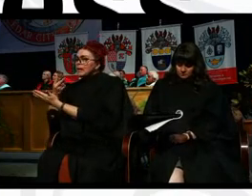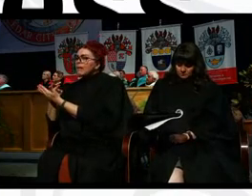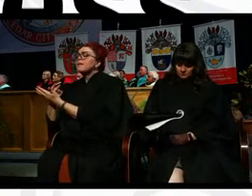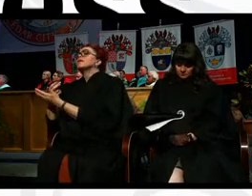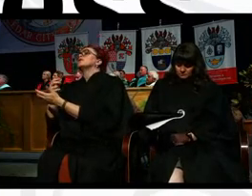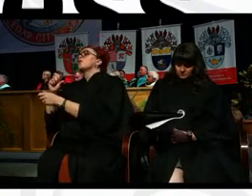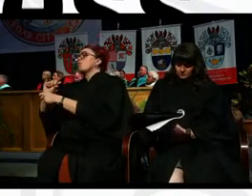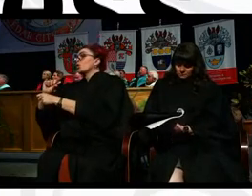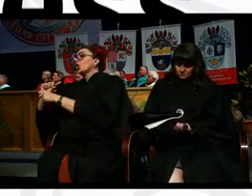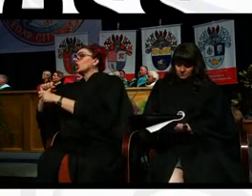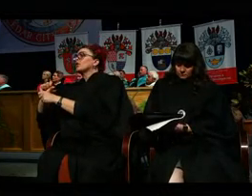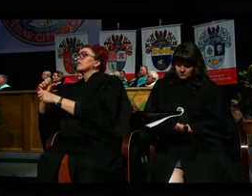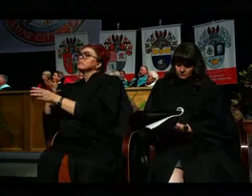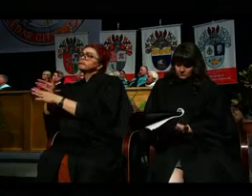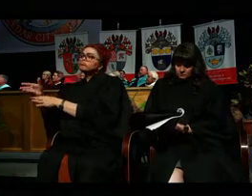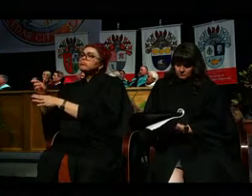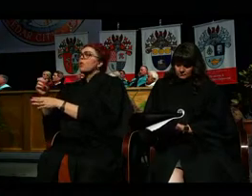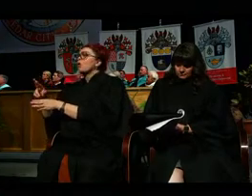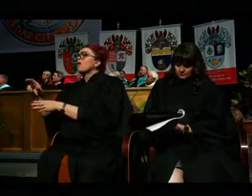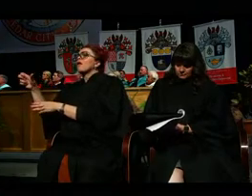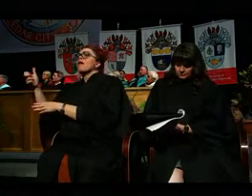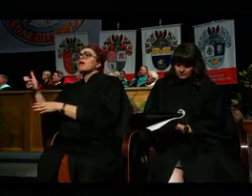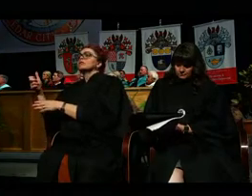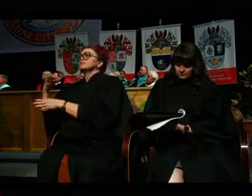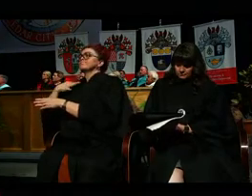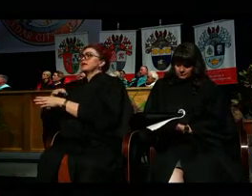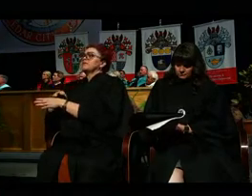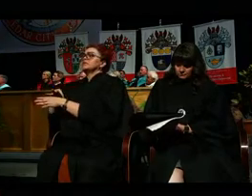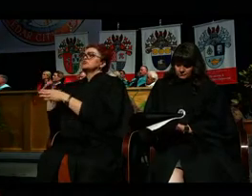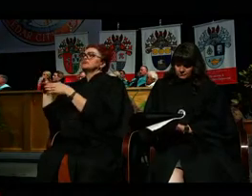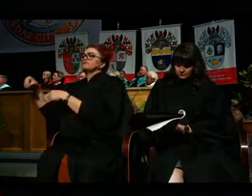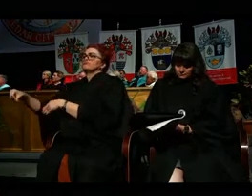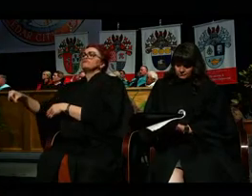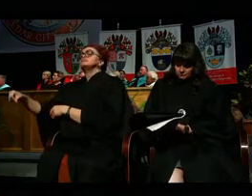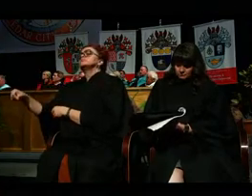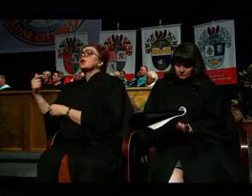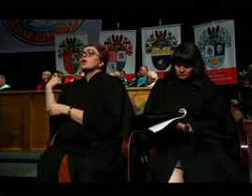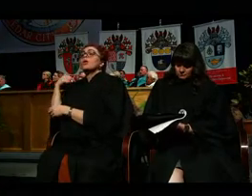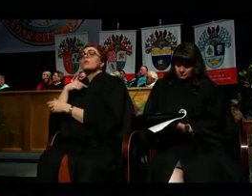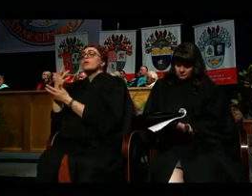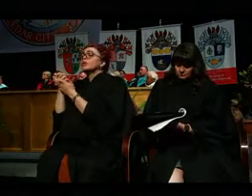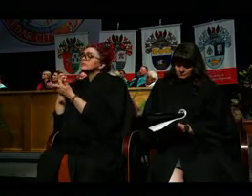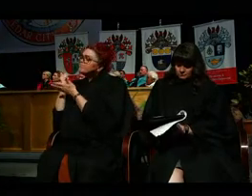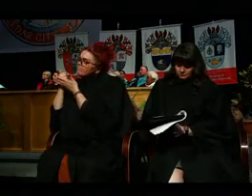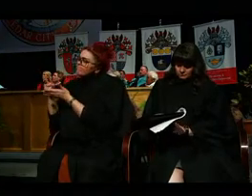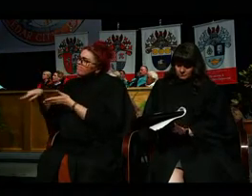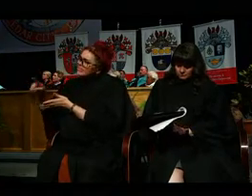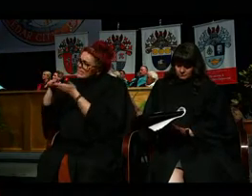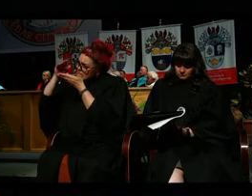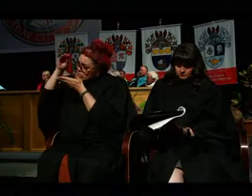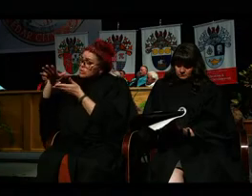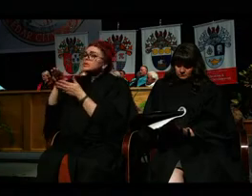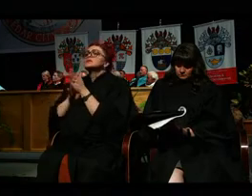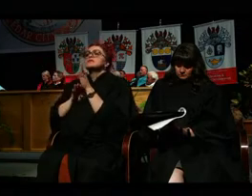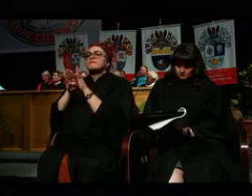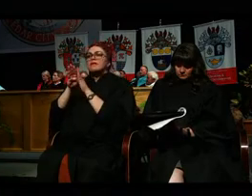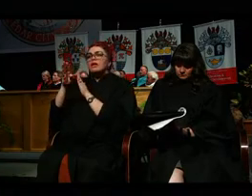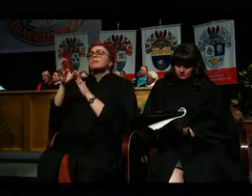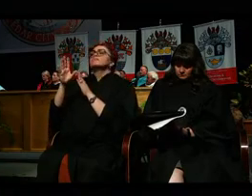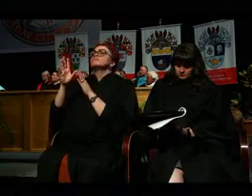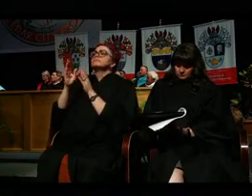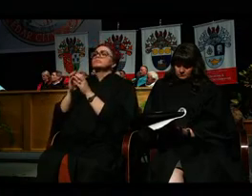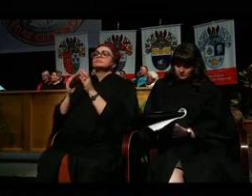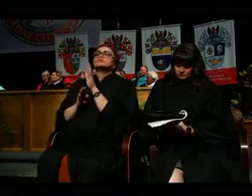other meaningful contributions. We want to help students grow and develop personally and socially to become the very best versions